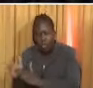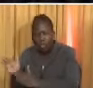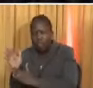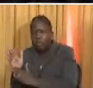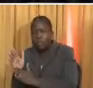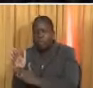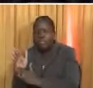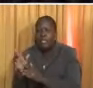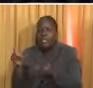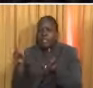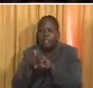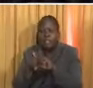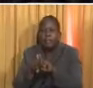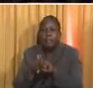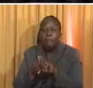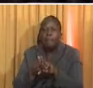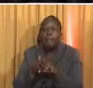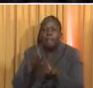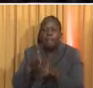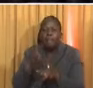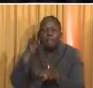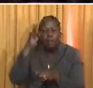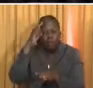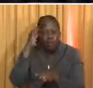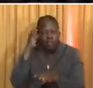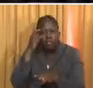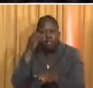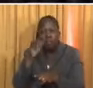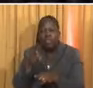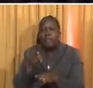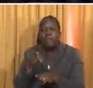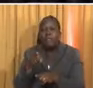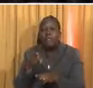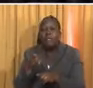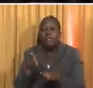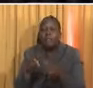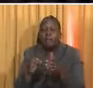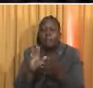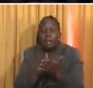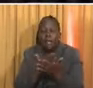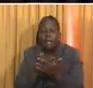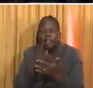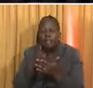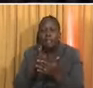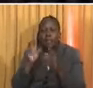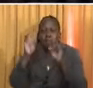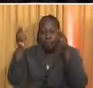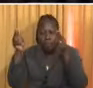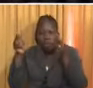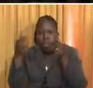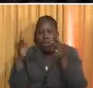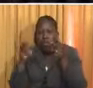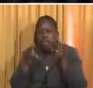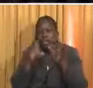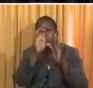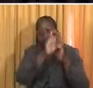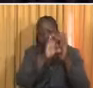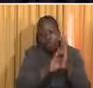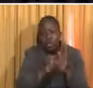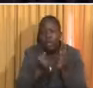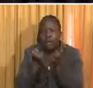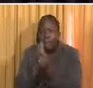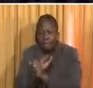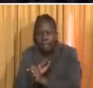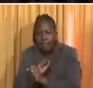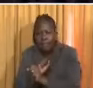In India today, because of the nebulous nature of implied limitations to constitutional amendment since Casavananda